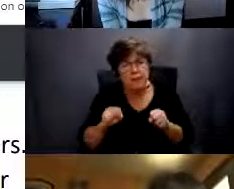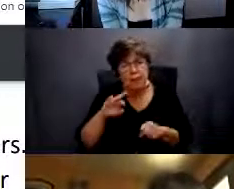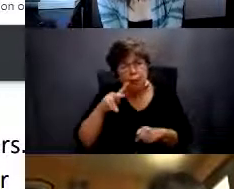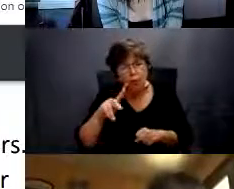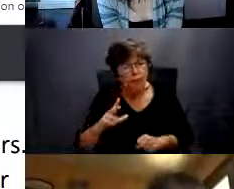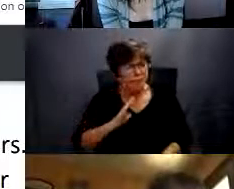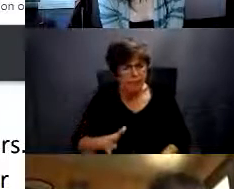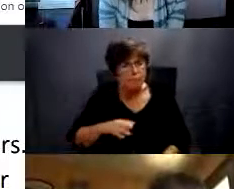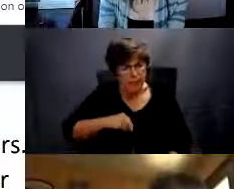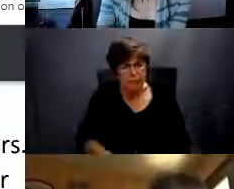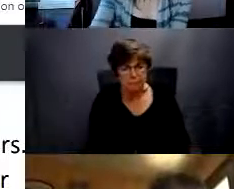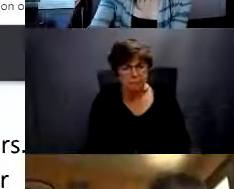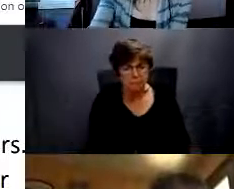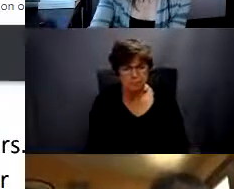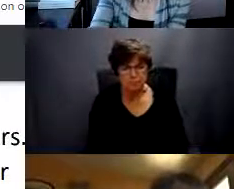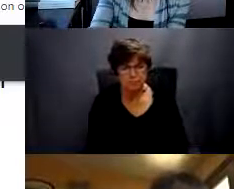okay.